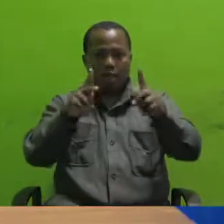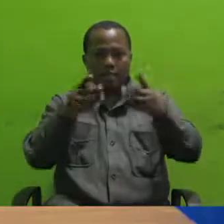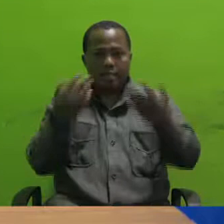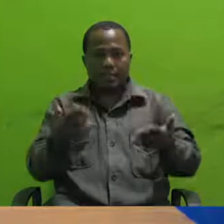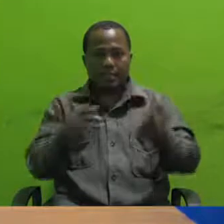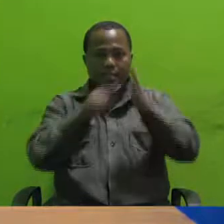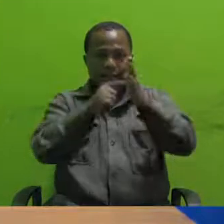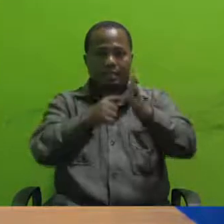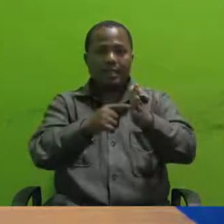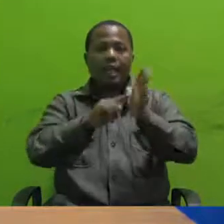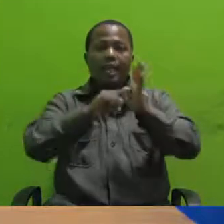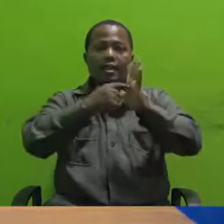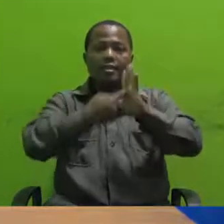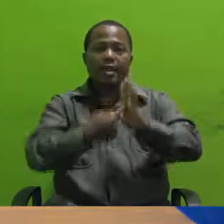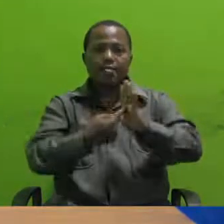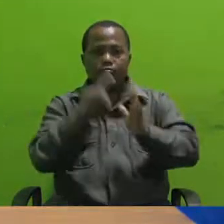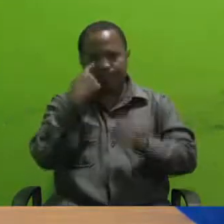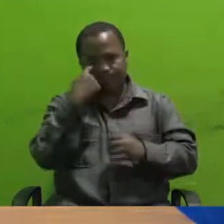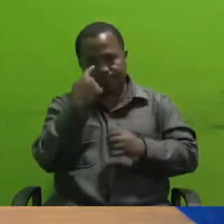Okay, let's see an example here.